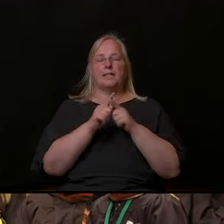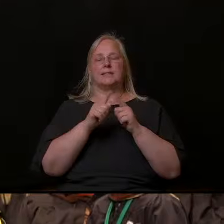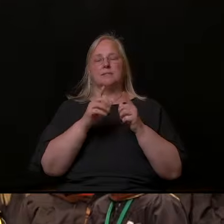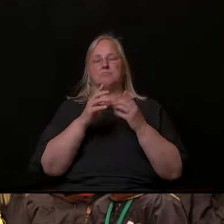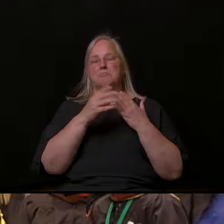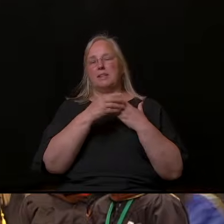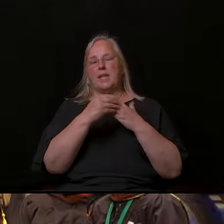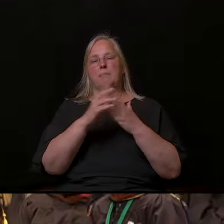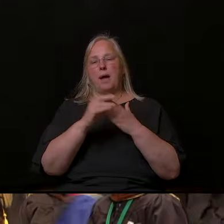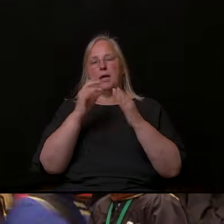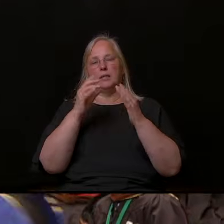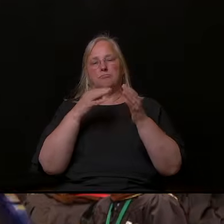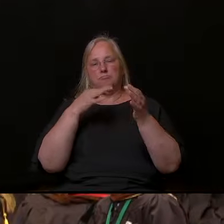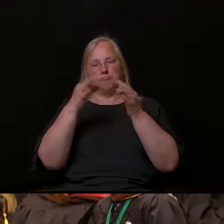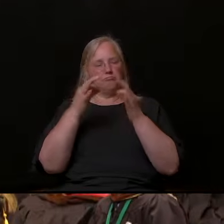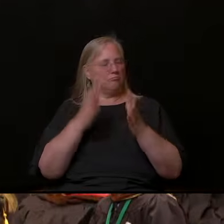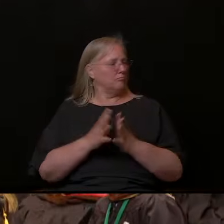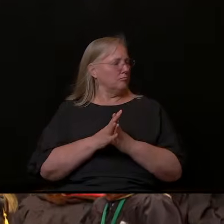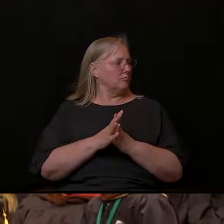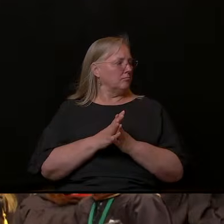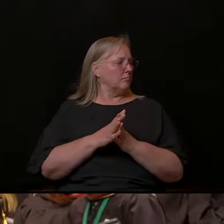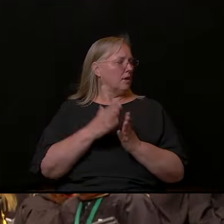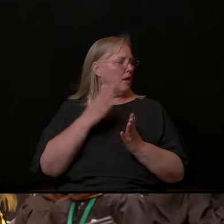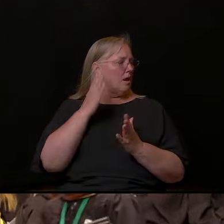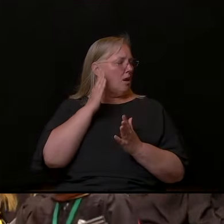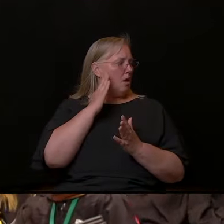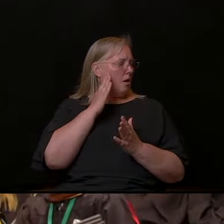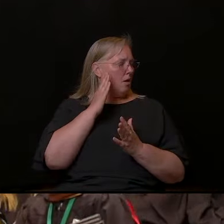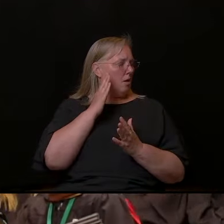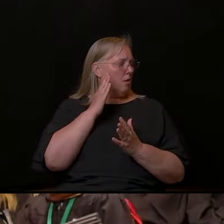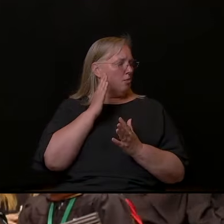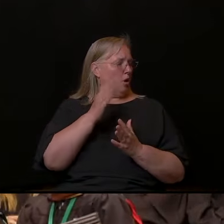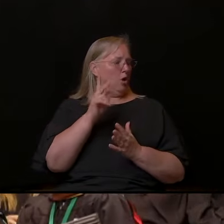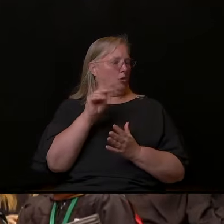to congratulate your candidates?